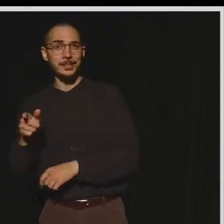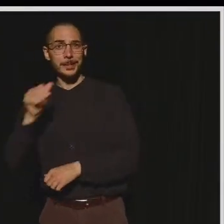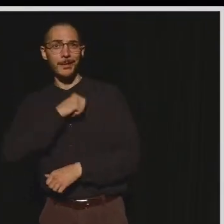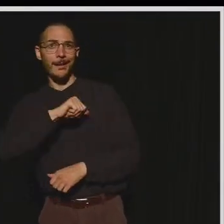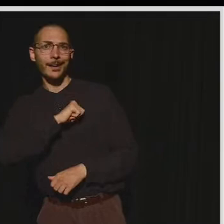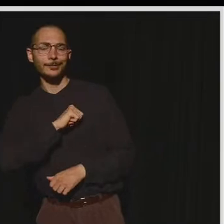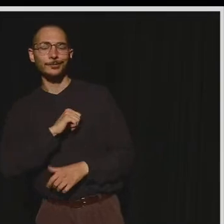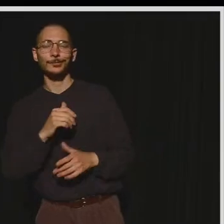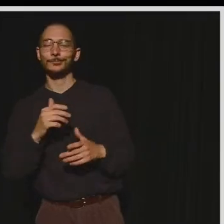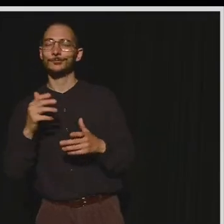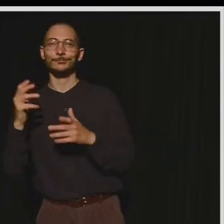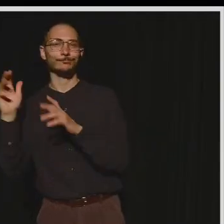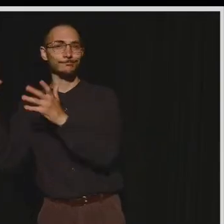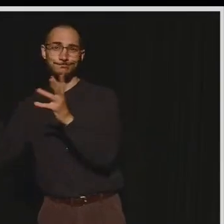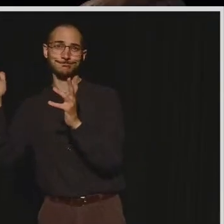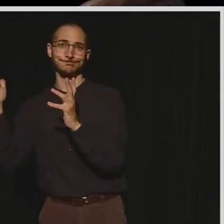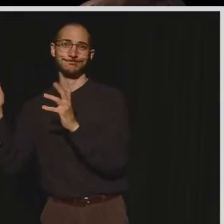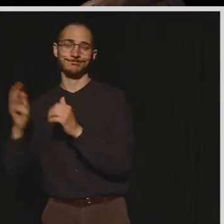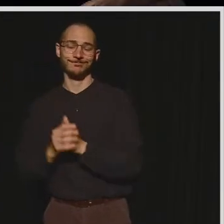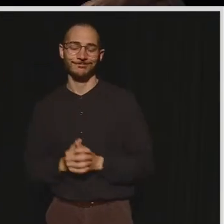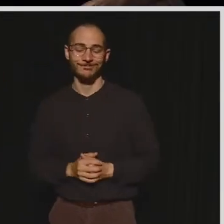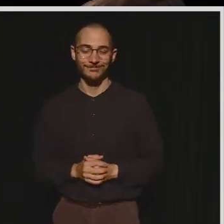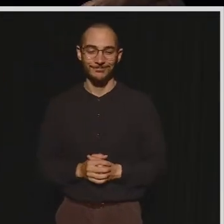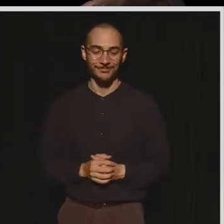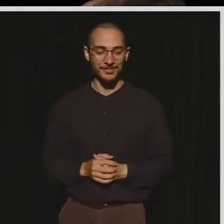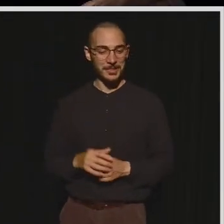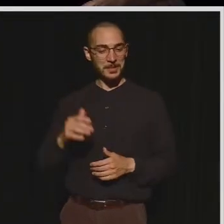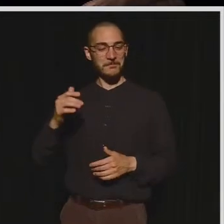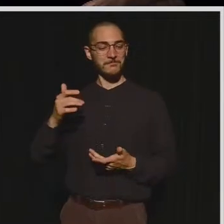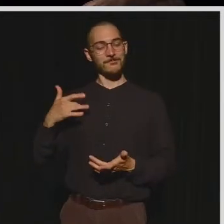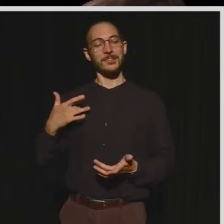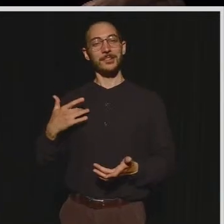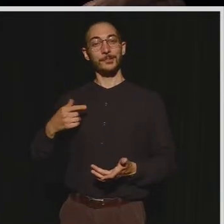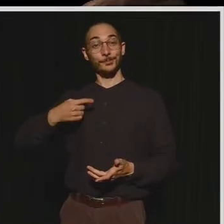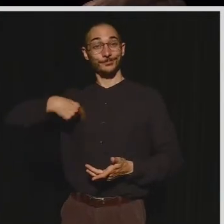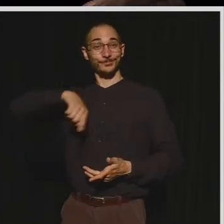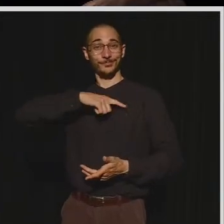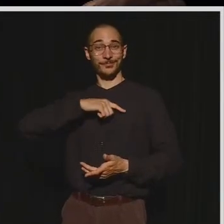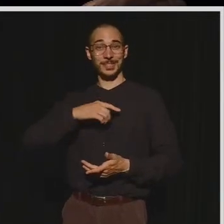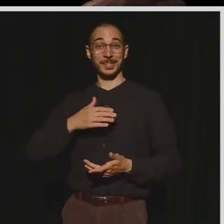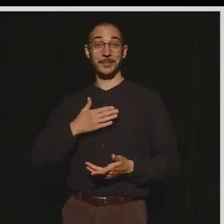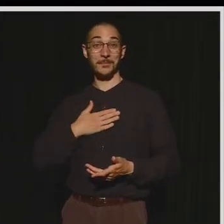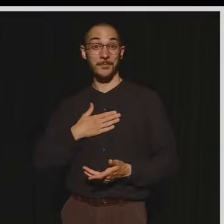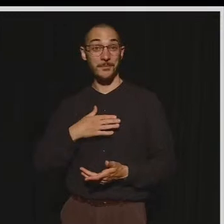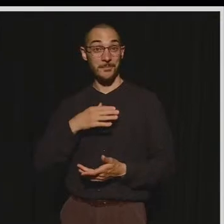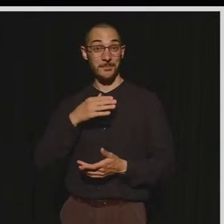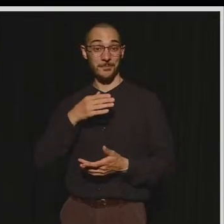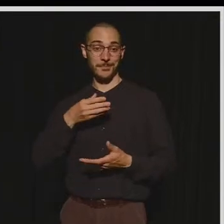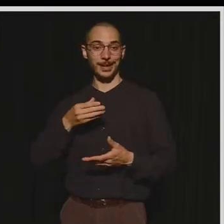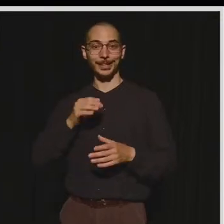sure did something right if this is what's being presented here.